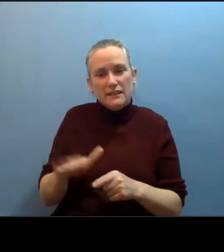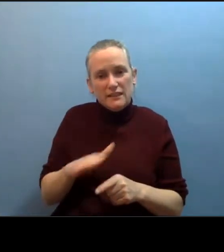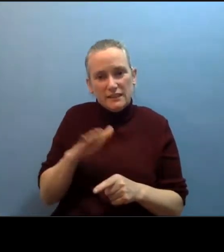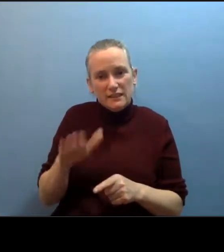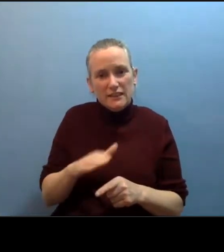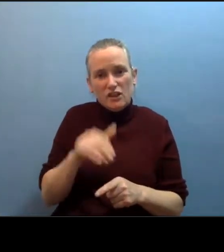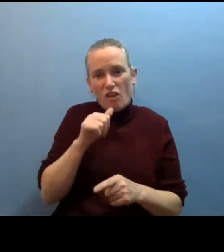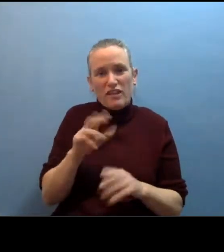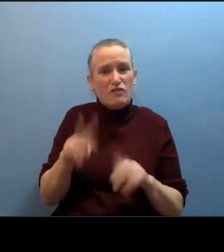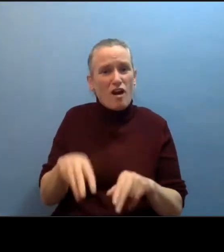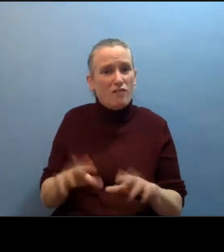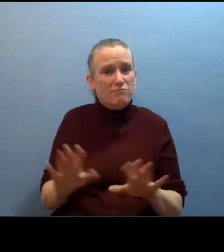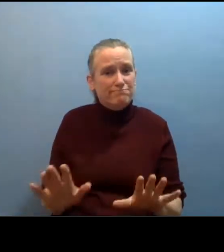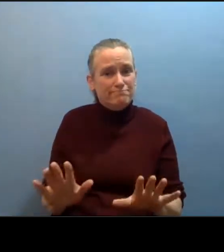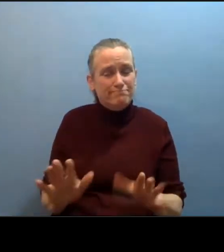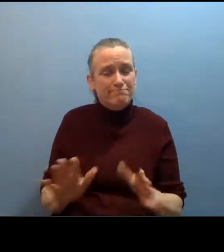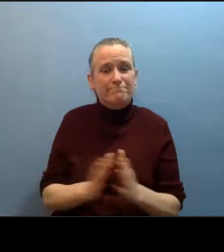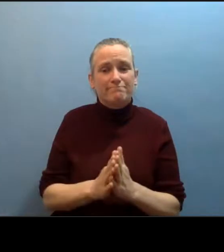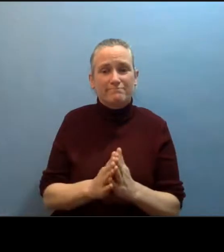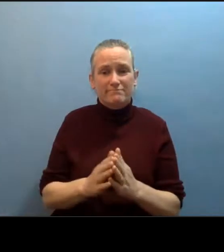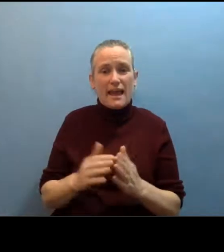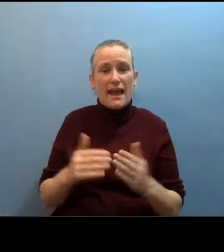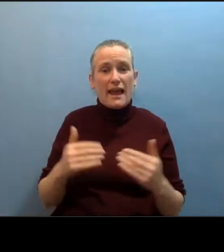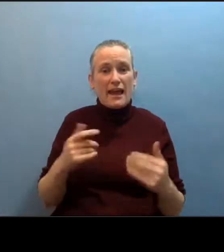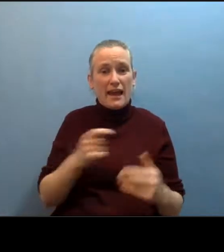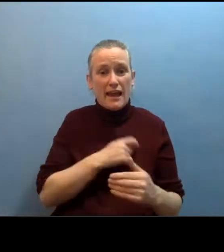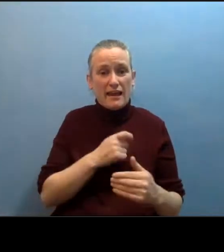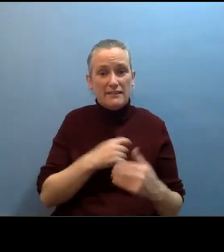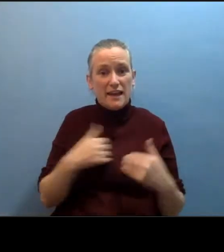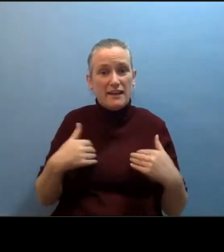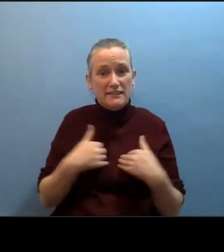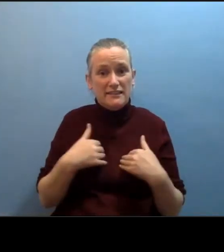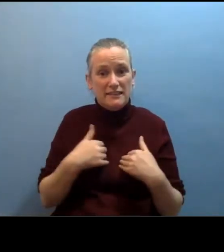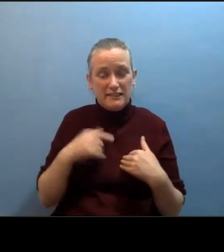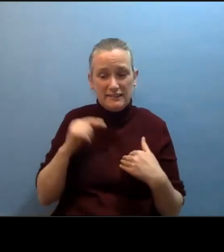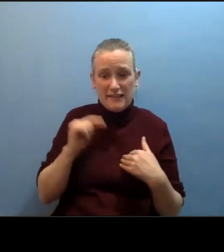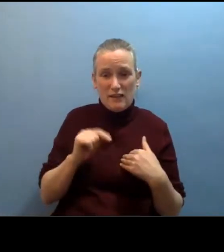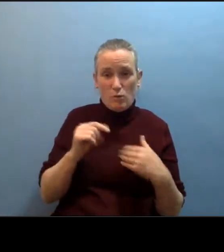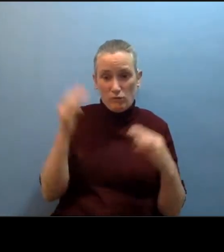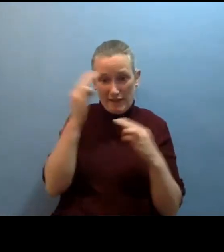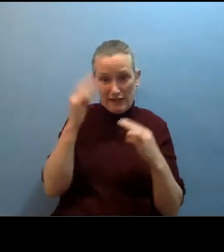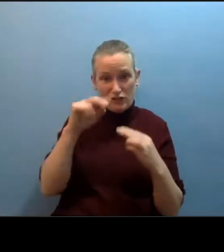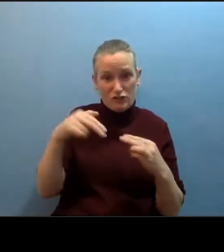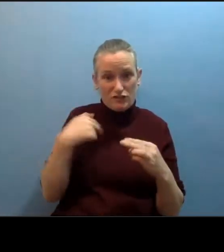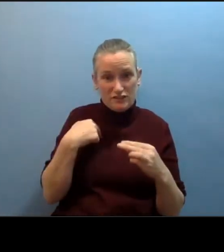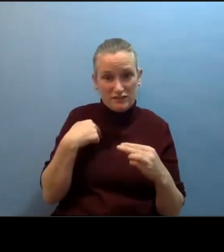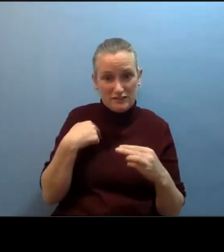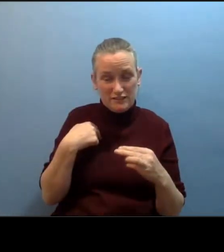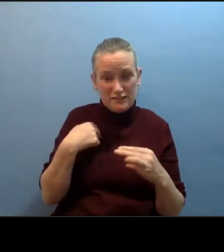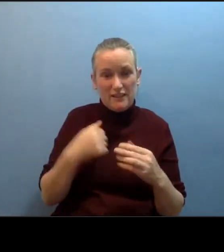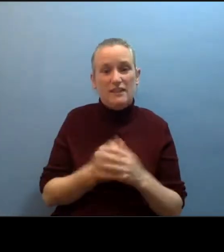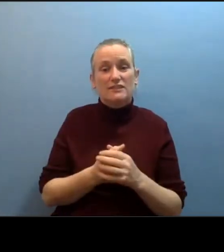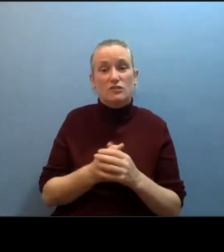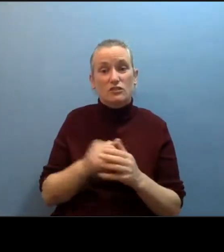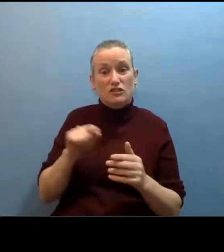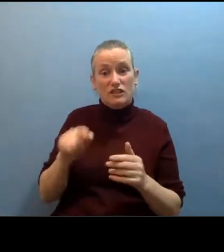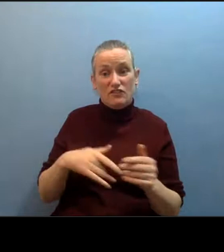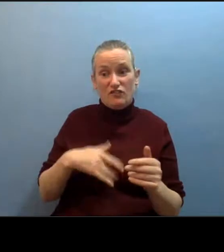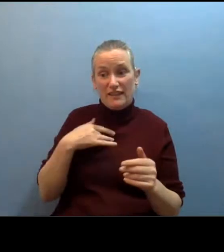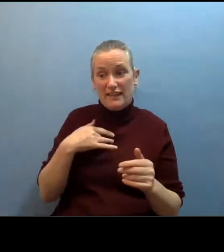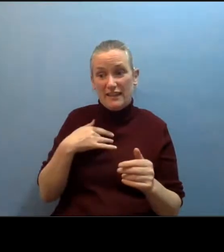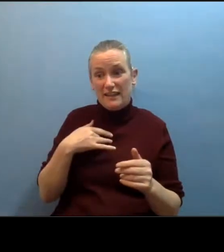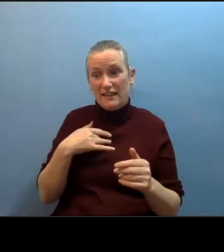wrong. You know, anxiety is there to protect us when we're feeling worried about something. So the fact that she's feeling anxious because she's worried